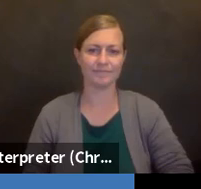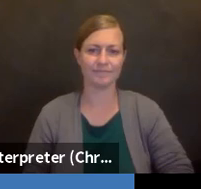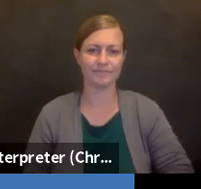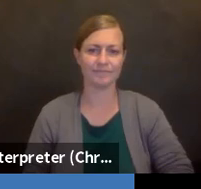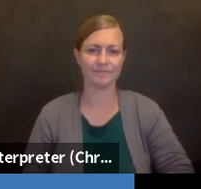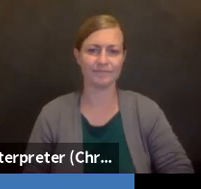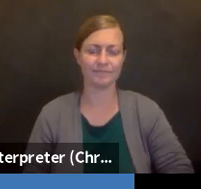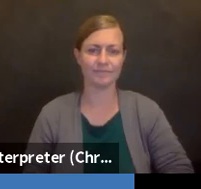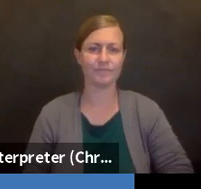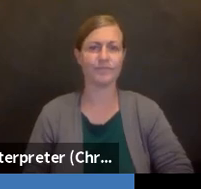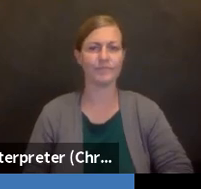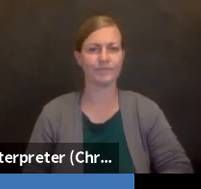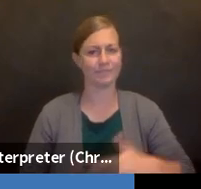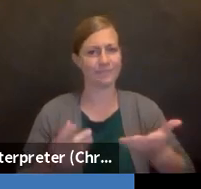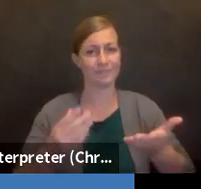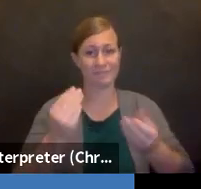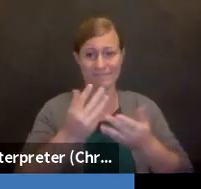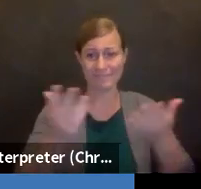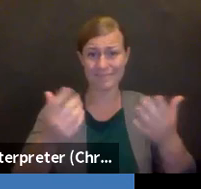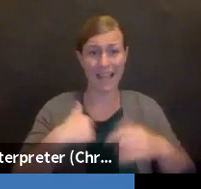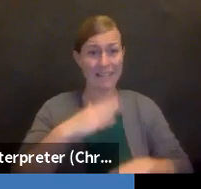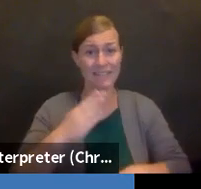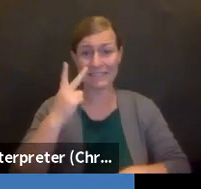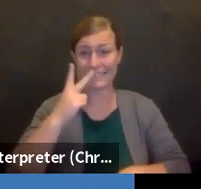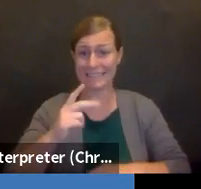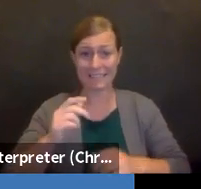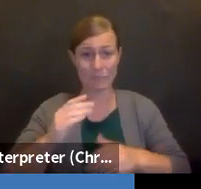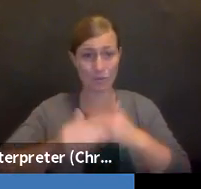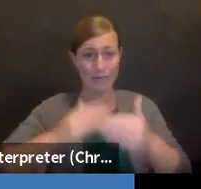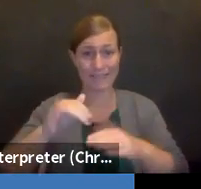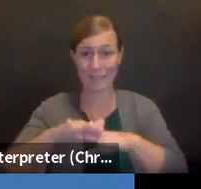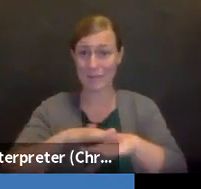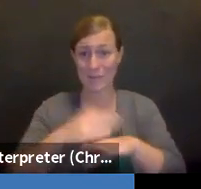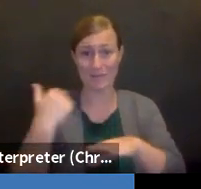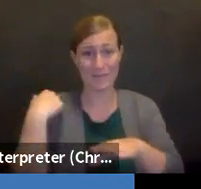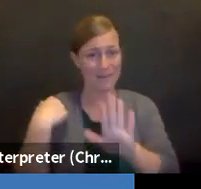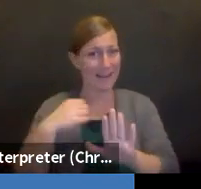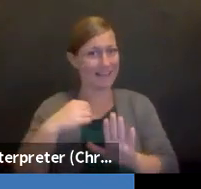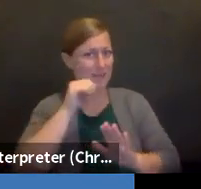When you're in this, I've never seen it load this slow, so I don't expect this to happen.